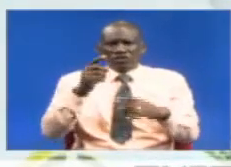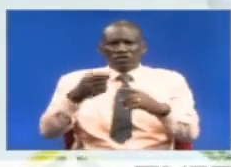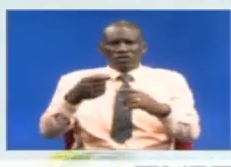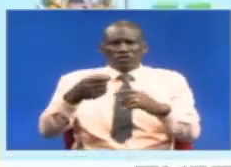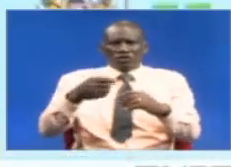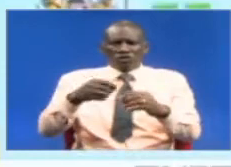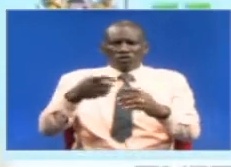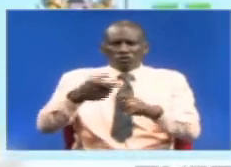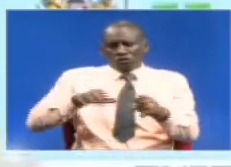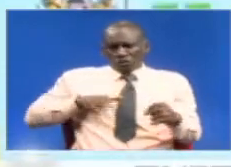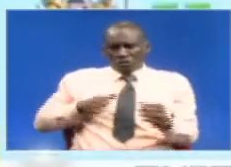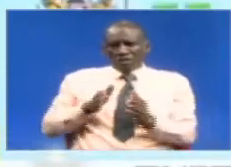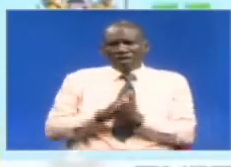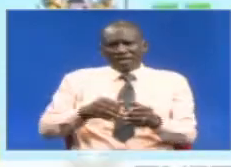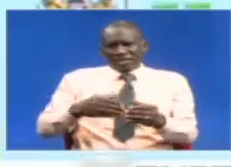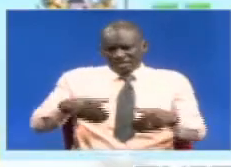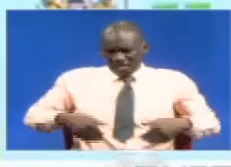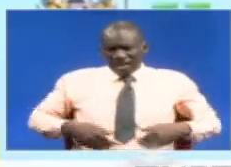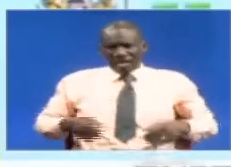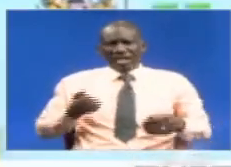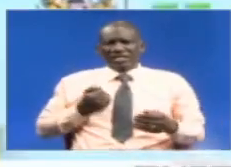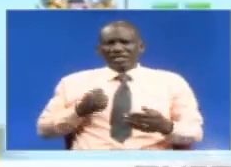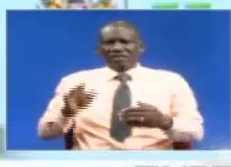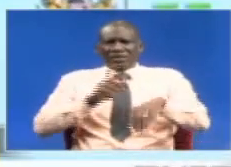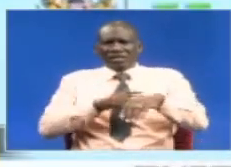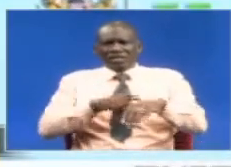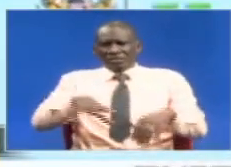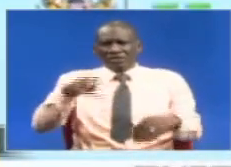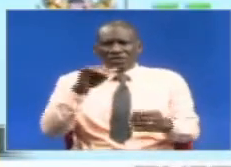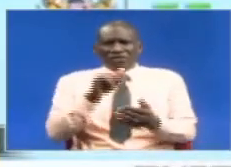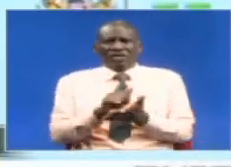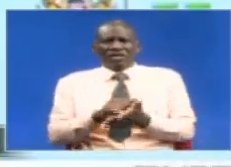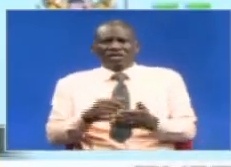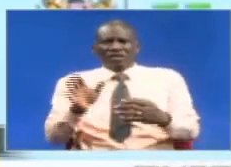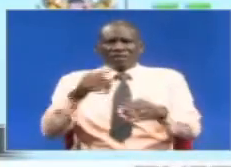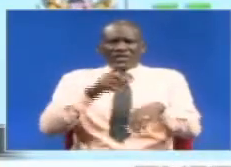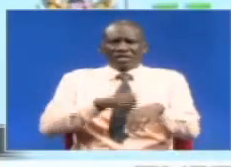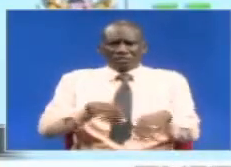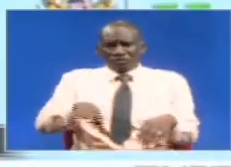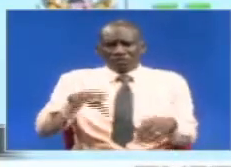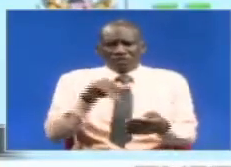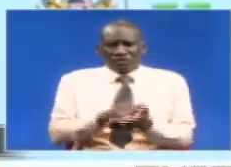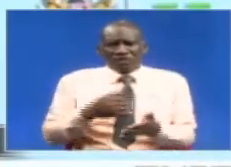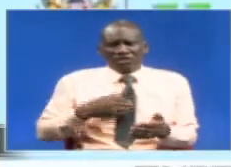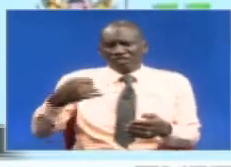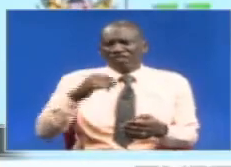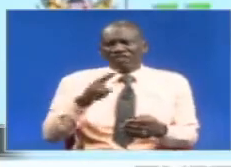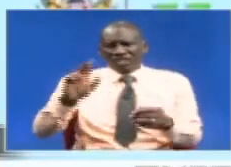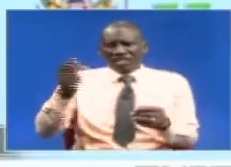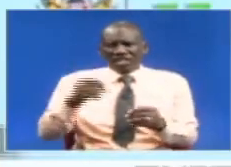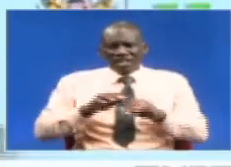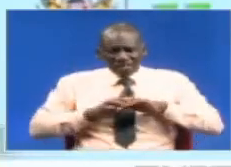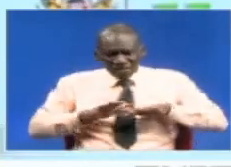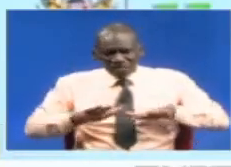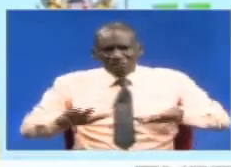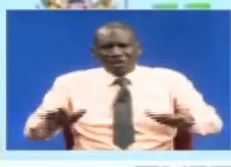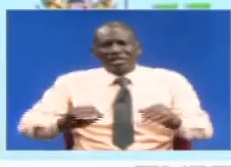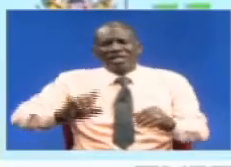teenage girls. At the time we discovered we have HIV in Kenya, the prevalence in the city of Nairobi